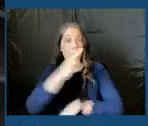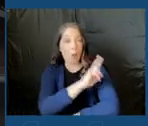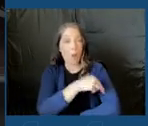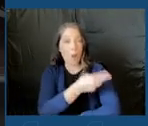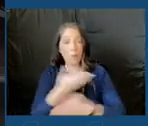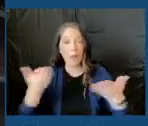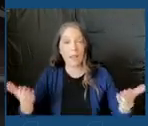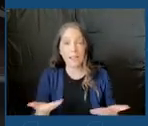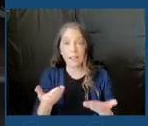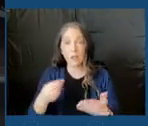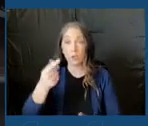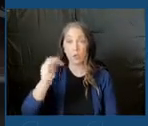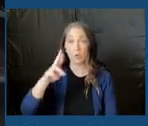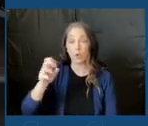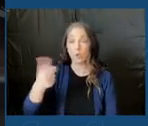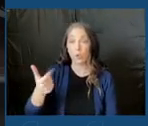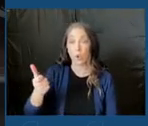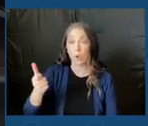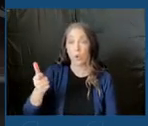would you stand?